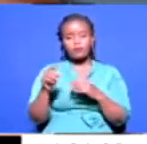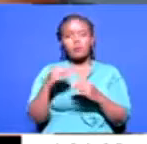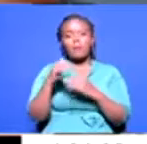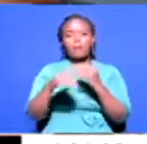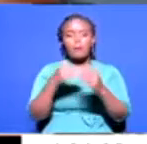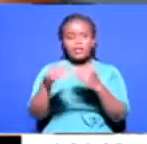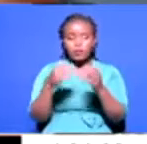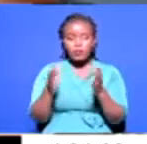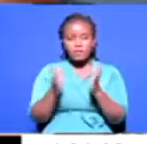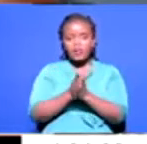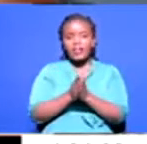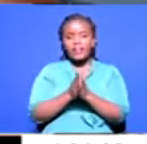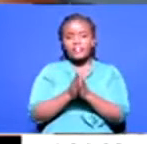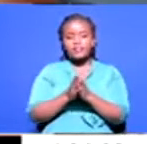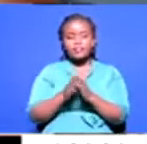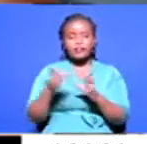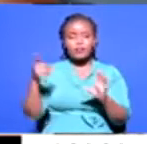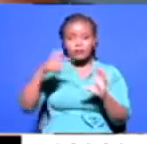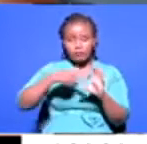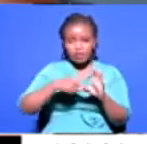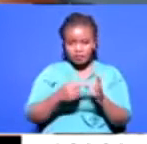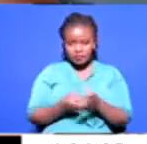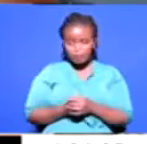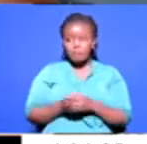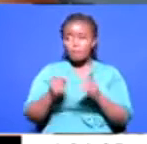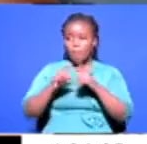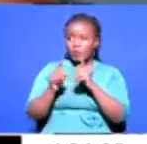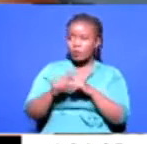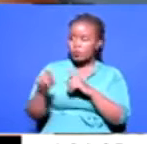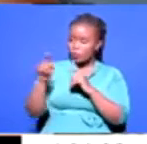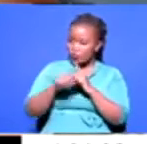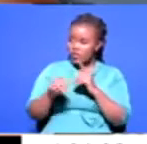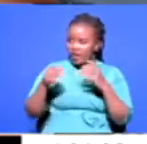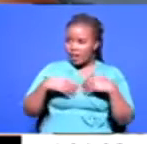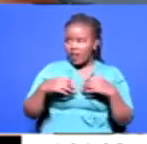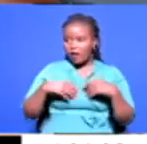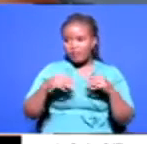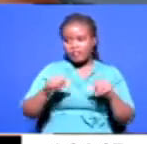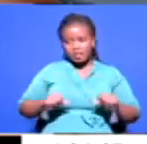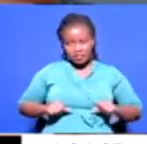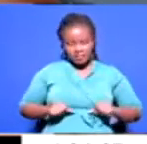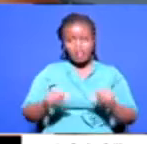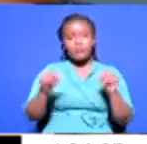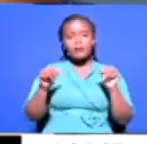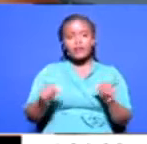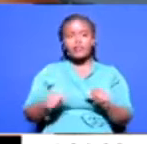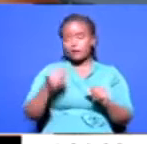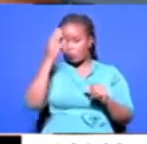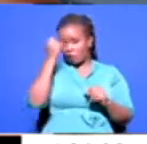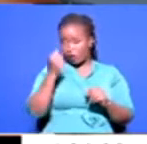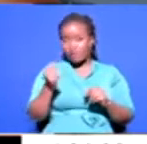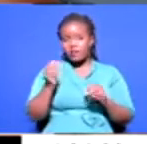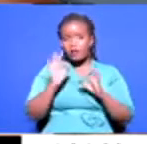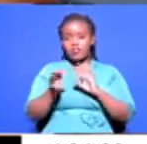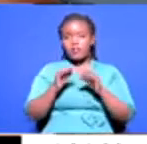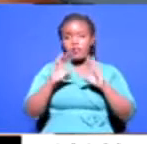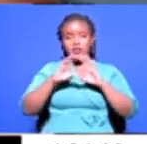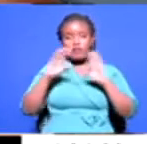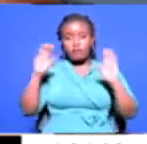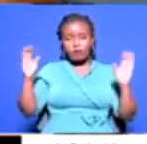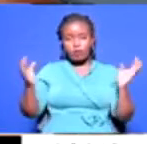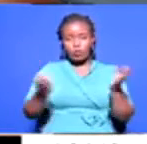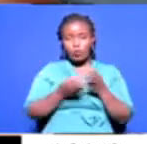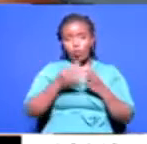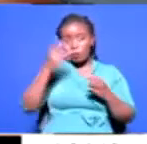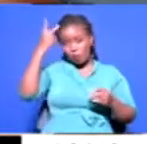are biomass, then we are creating sustainability such that even if global policies come up, we